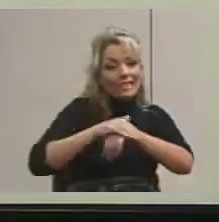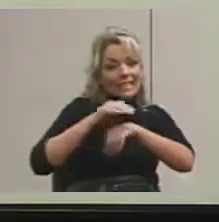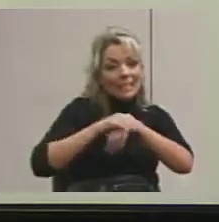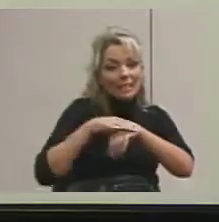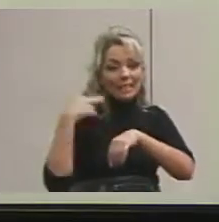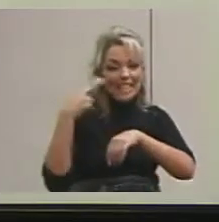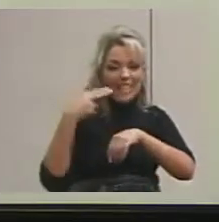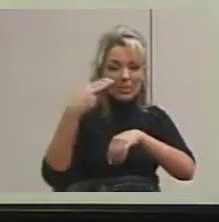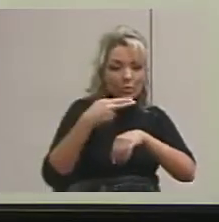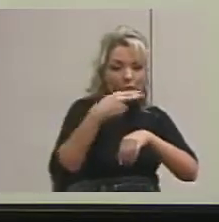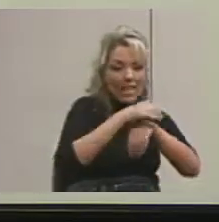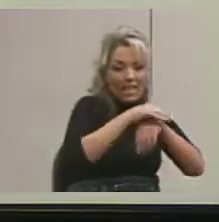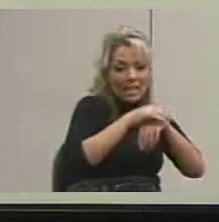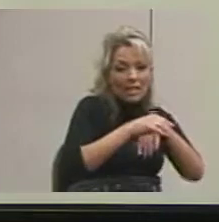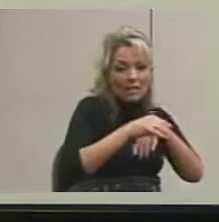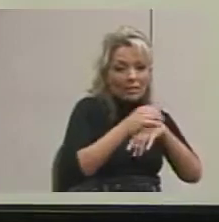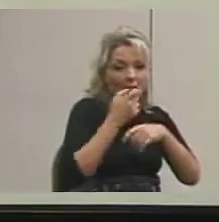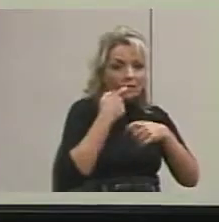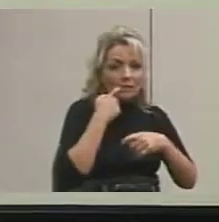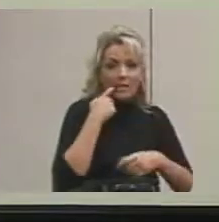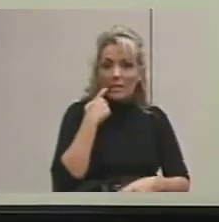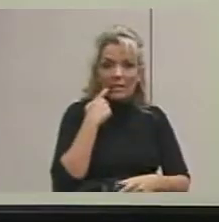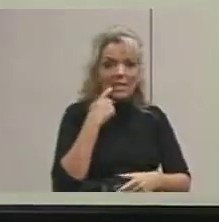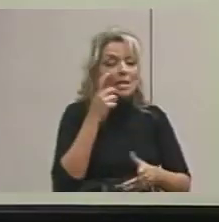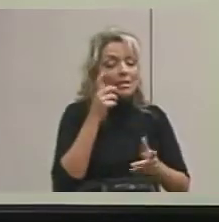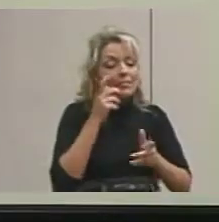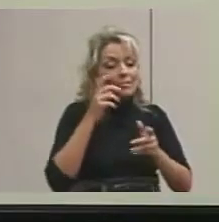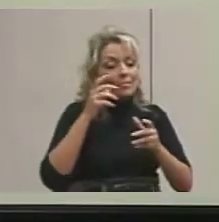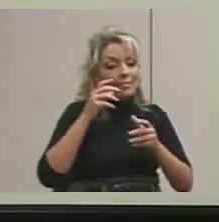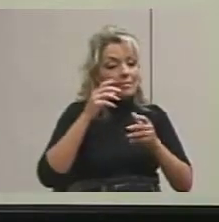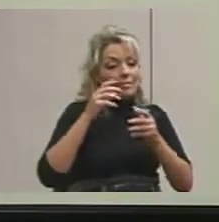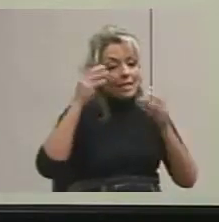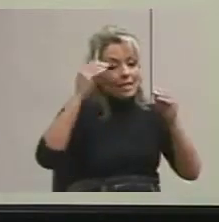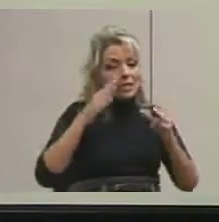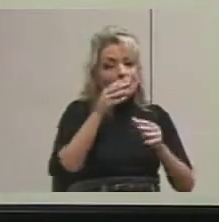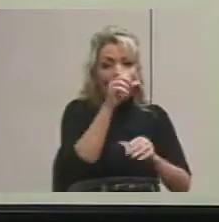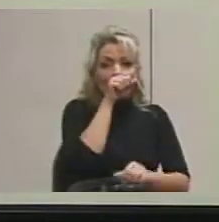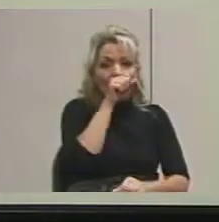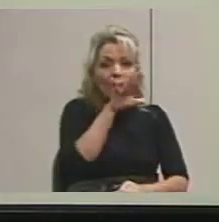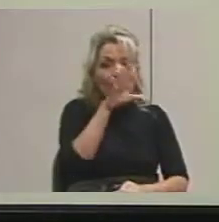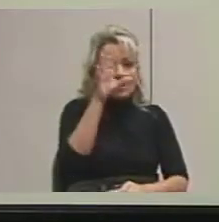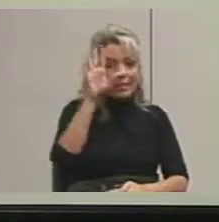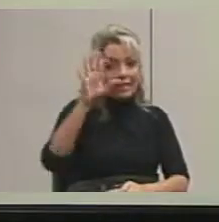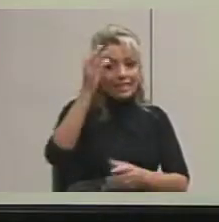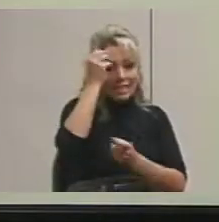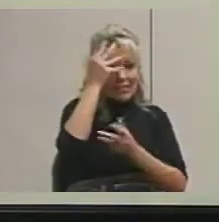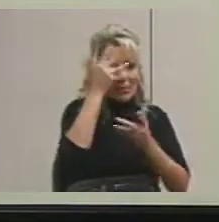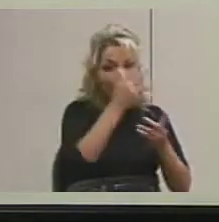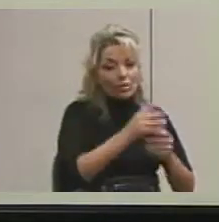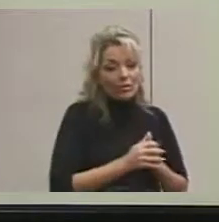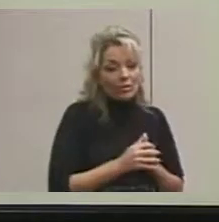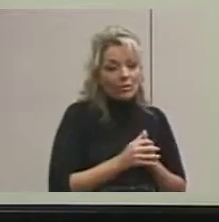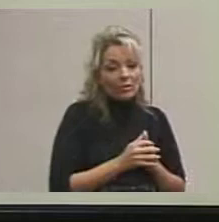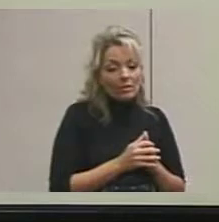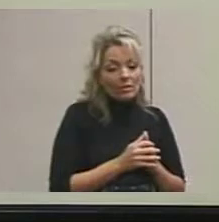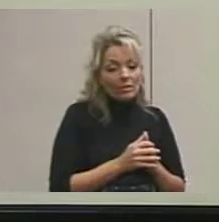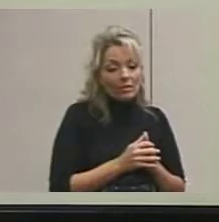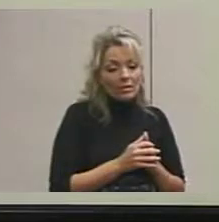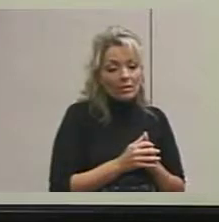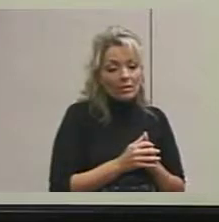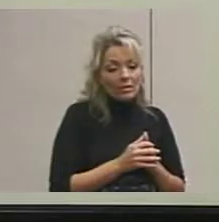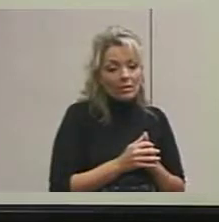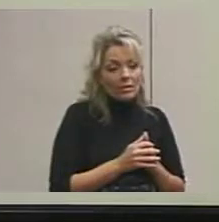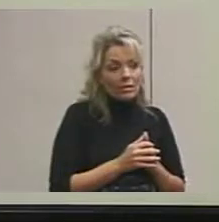social studies fanatic, and the teachers just love having his input. And I was in family living with him last week